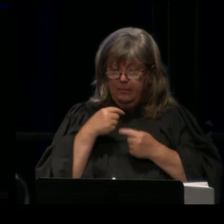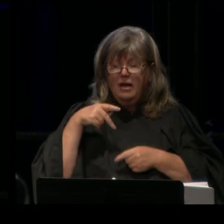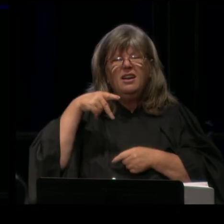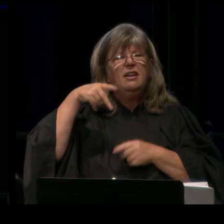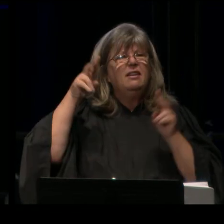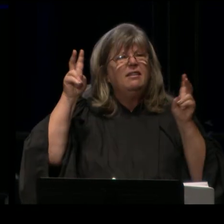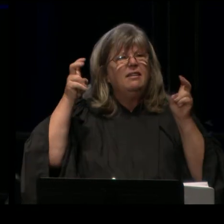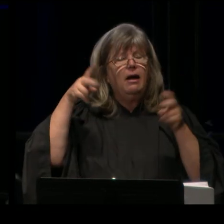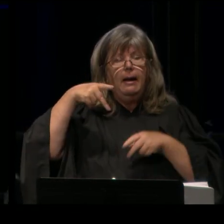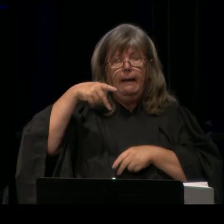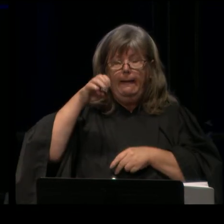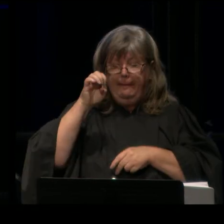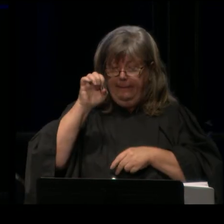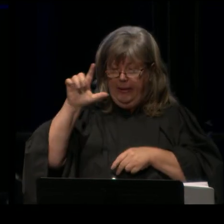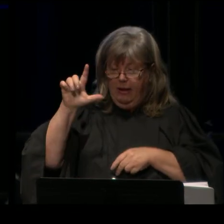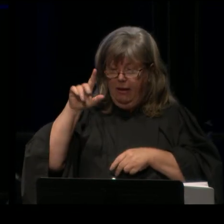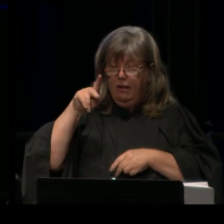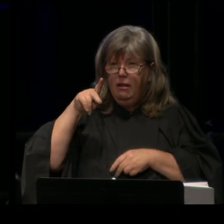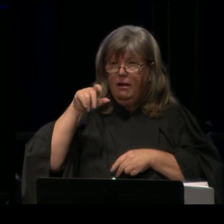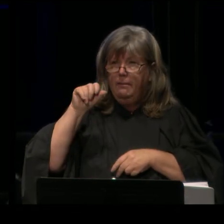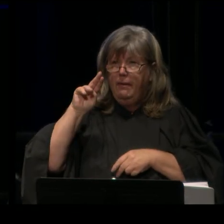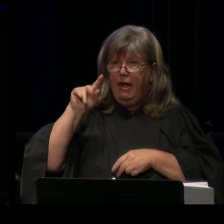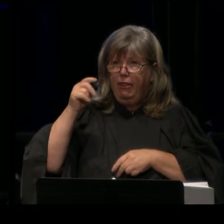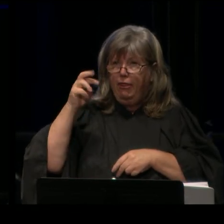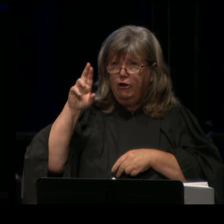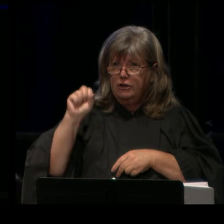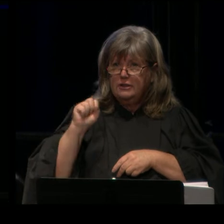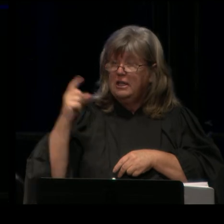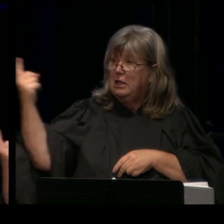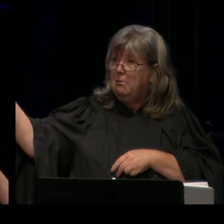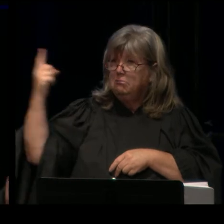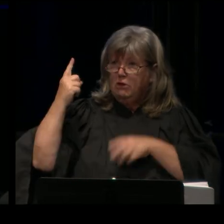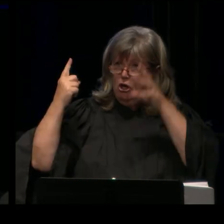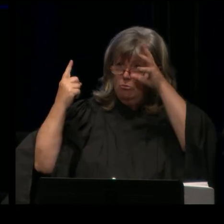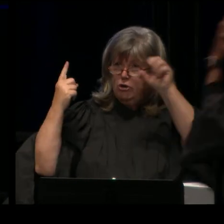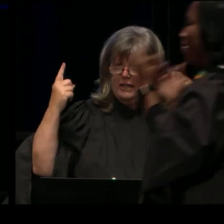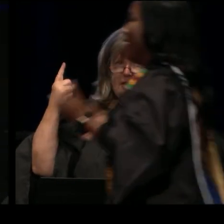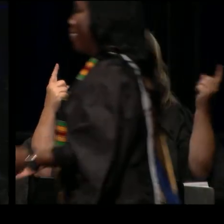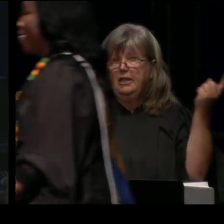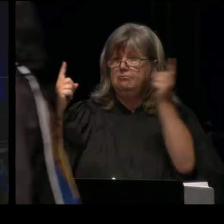and President Lashmi forward for the presentation of the award.